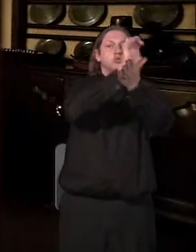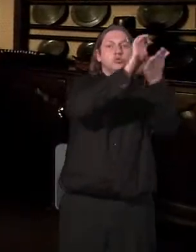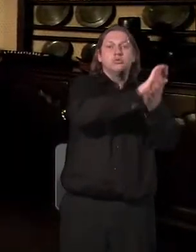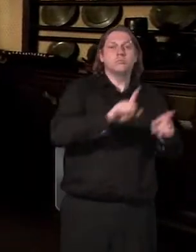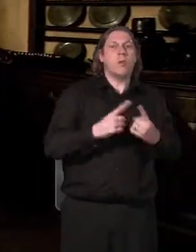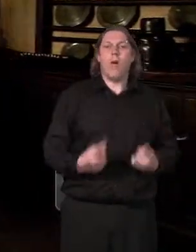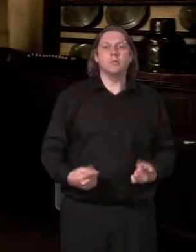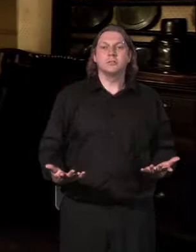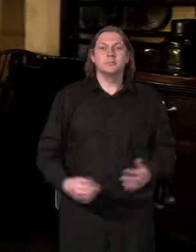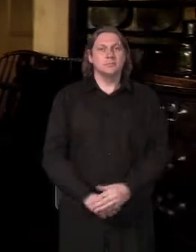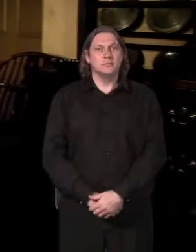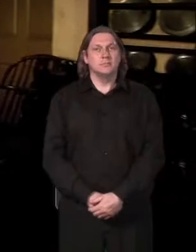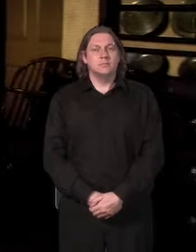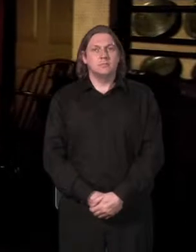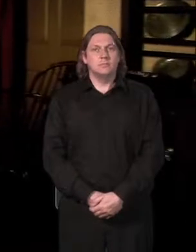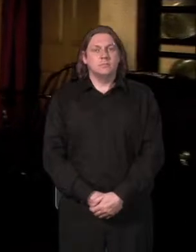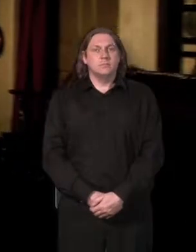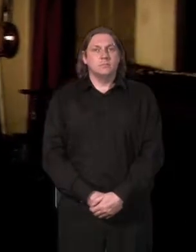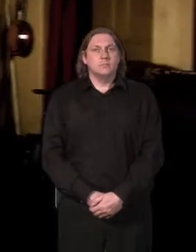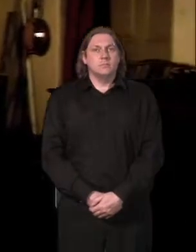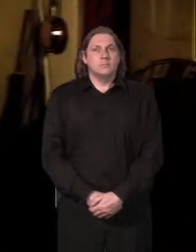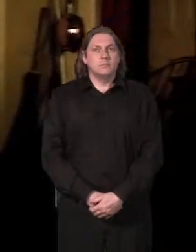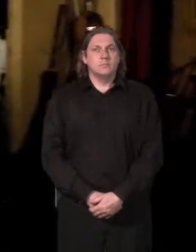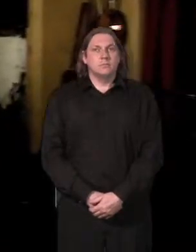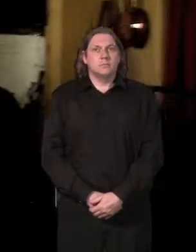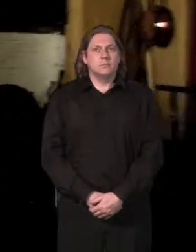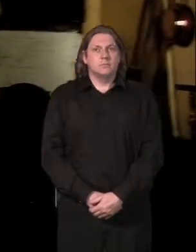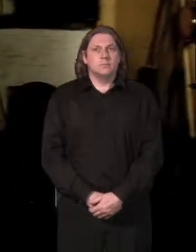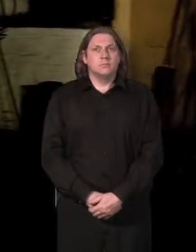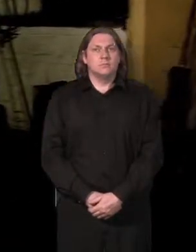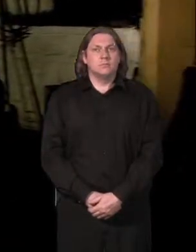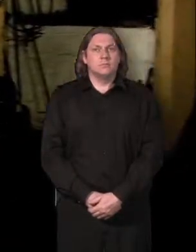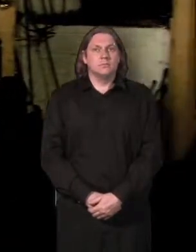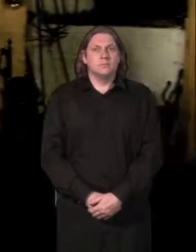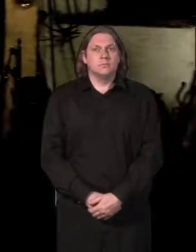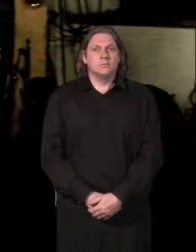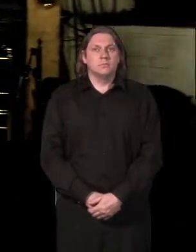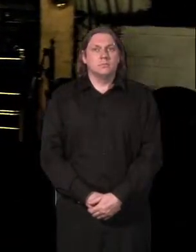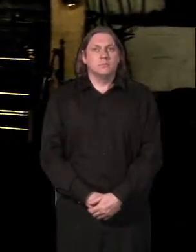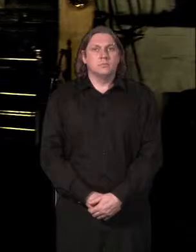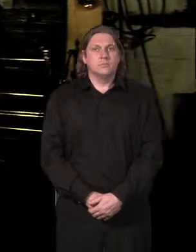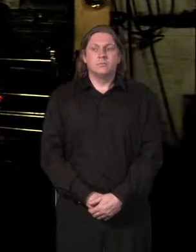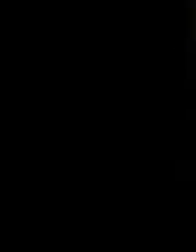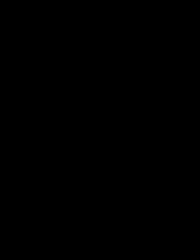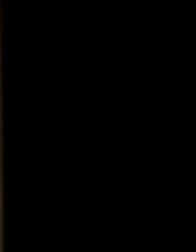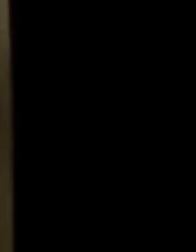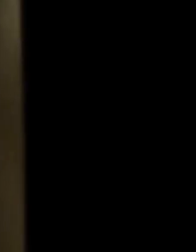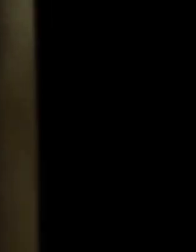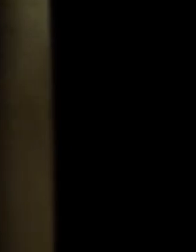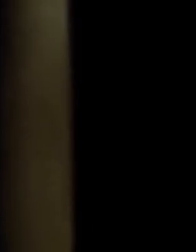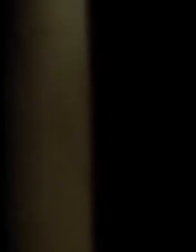So, travel to Pockerley Manor, take